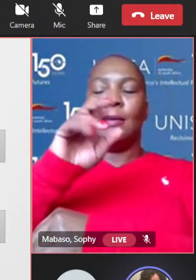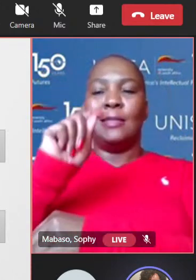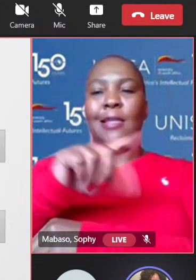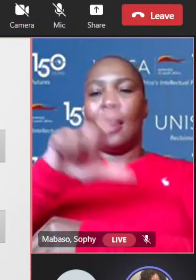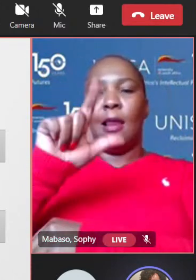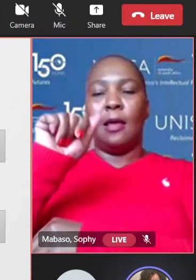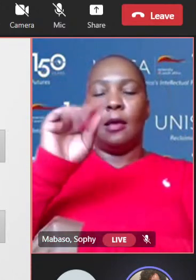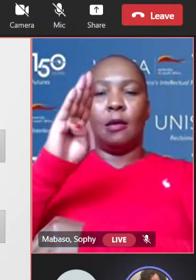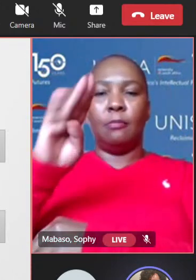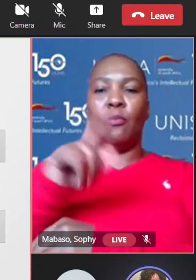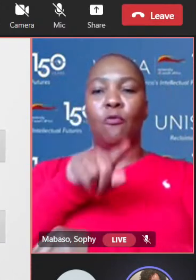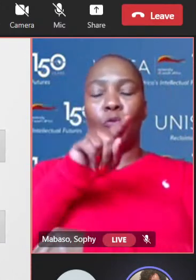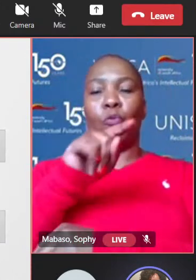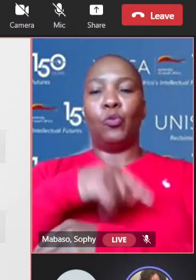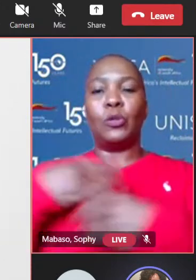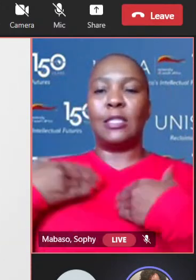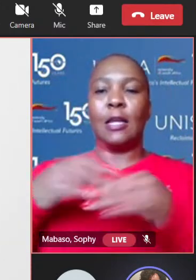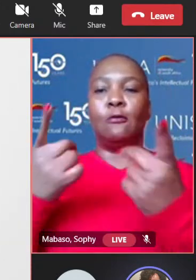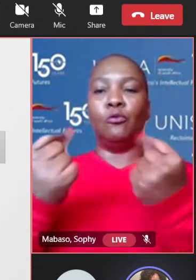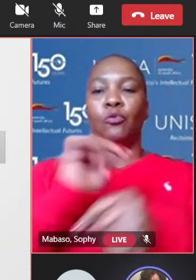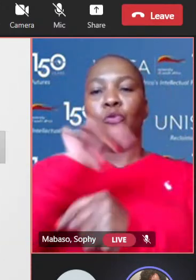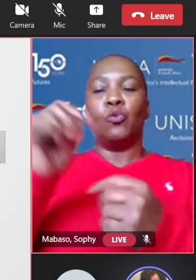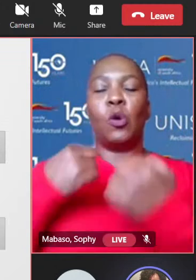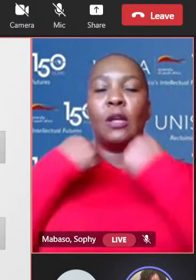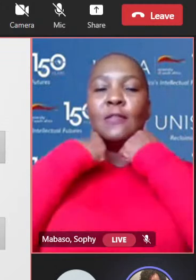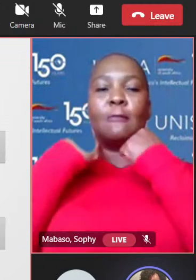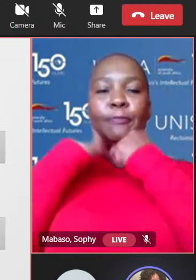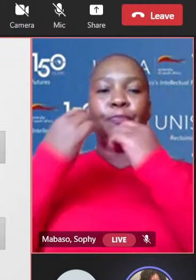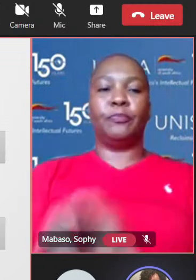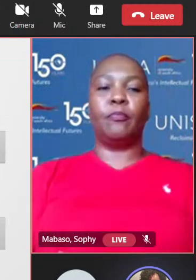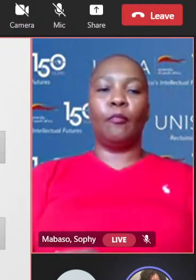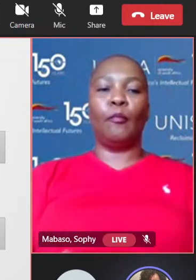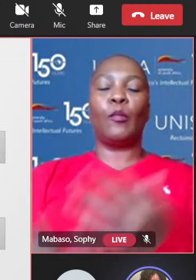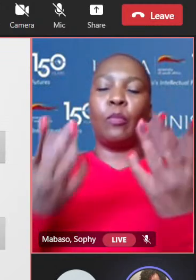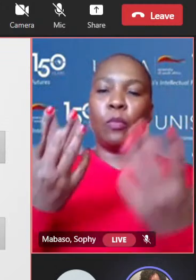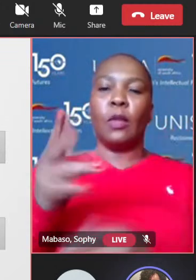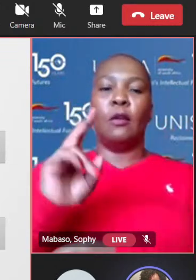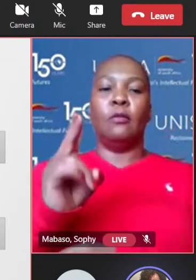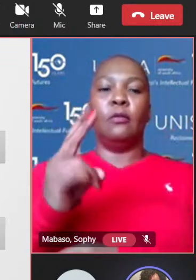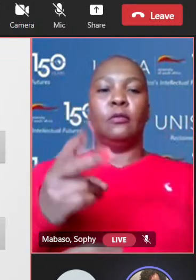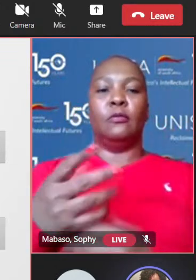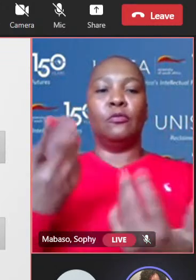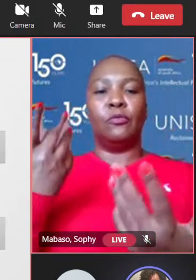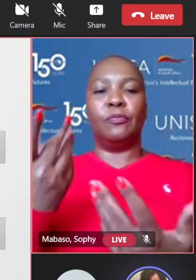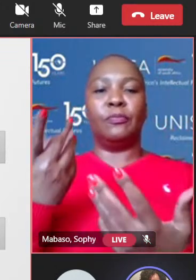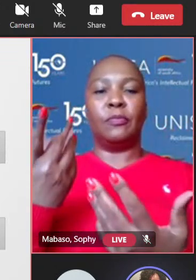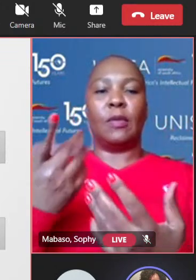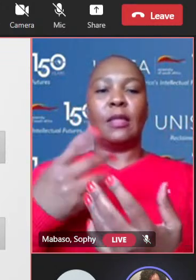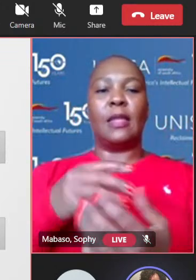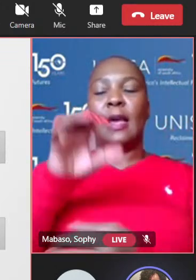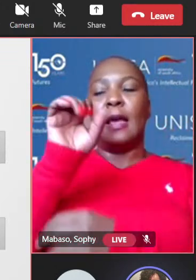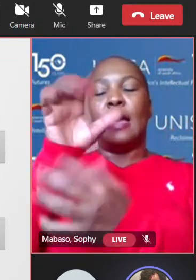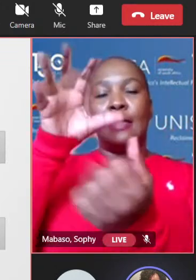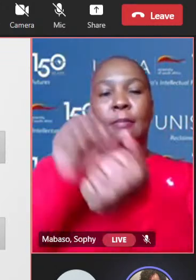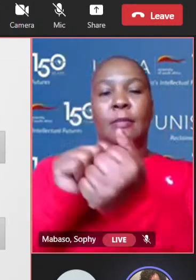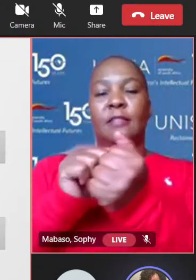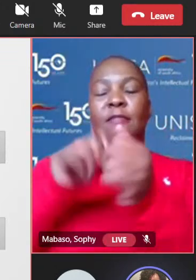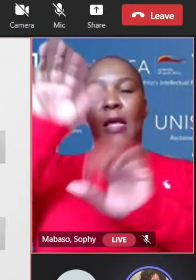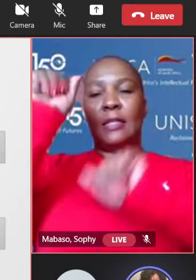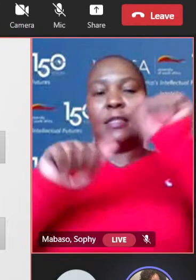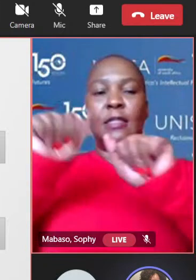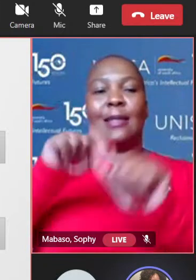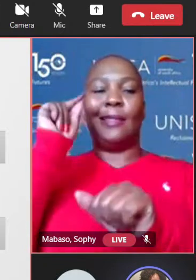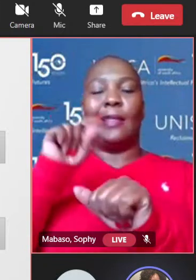for you to start doing your assignments. And then we've got summative assessments, and this one is the